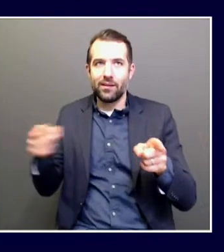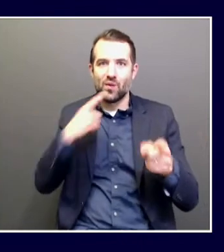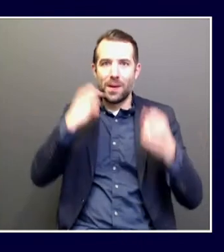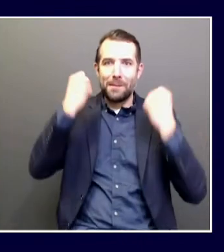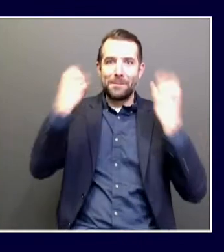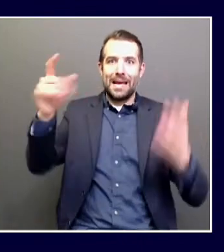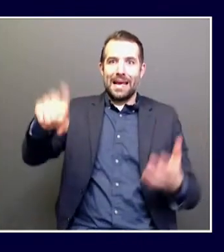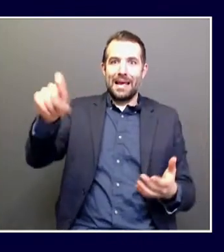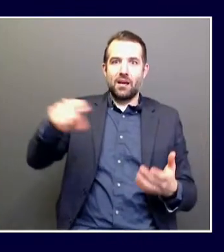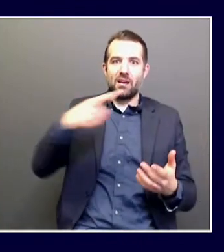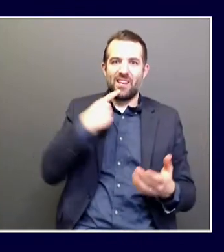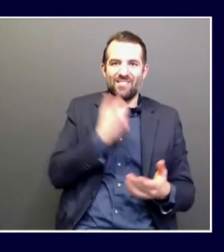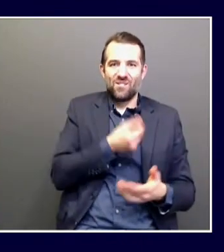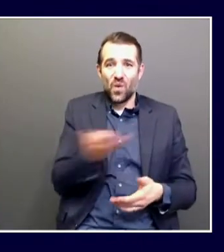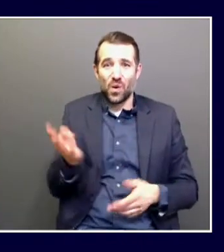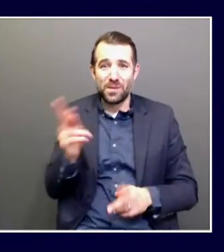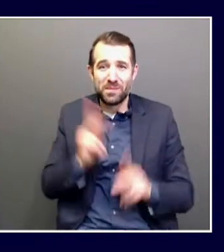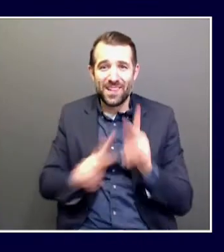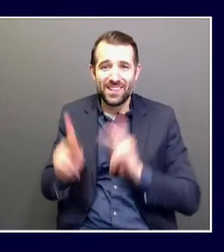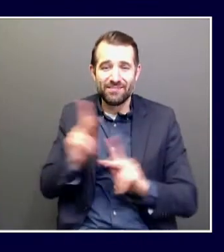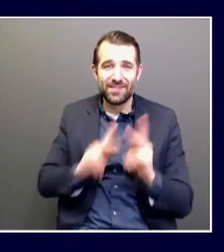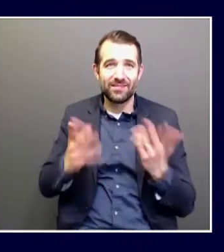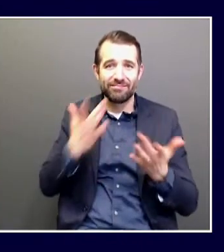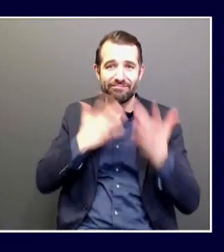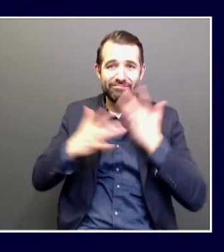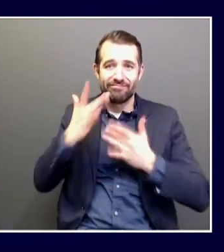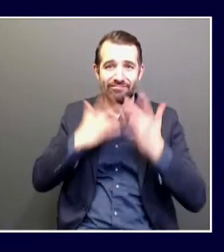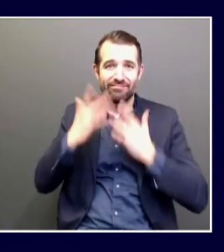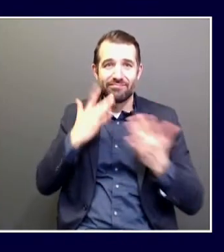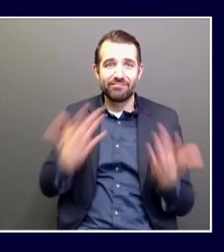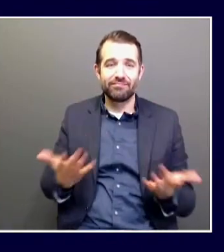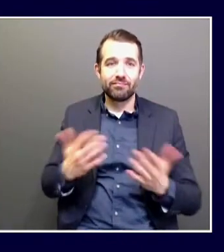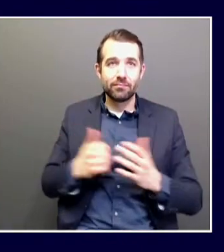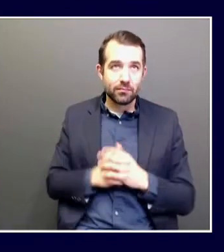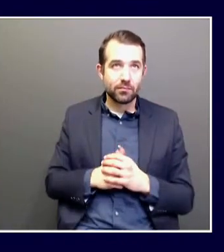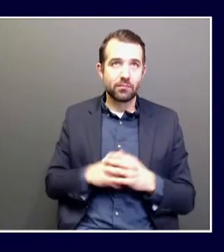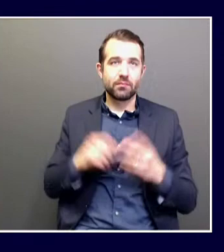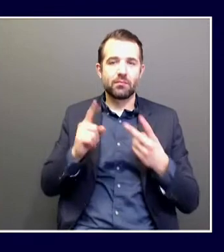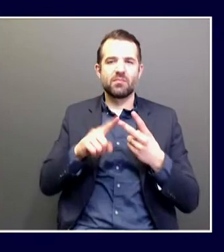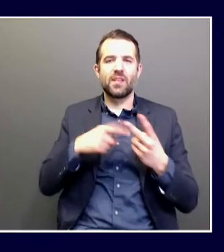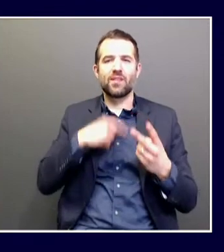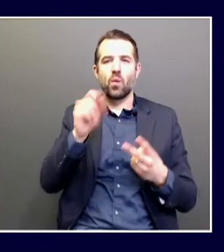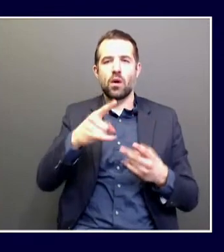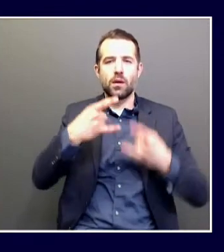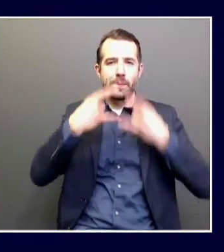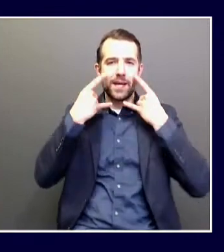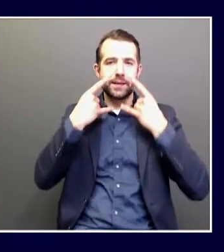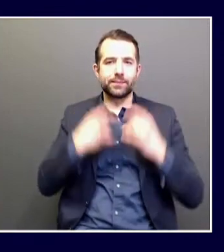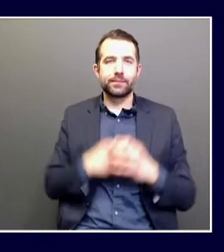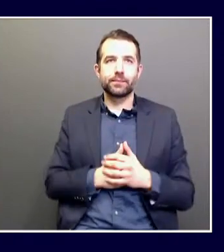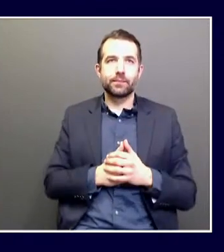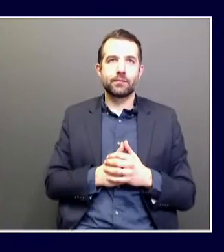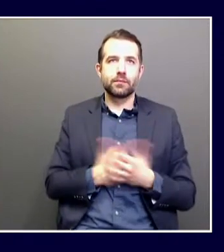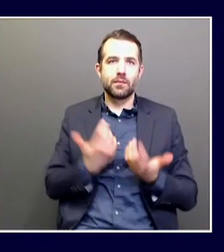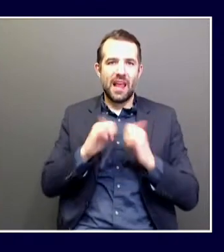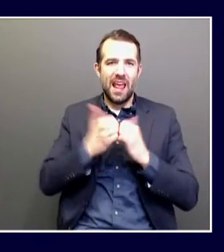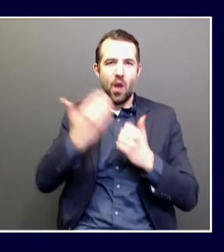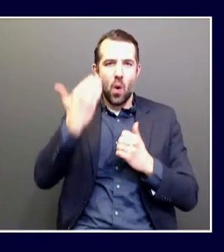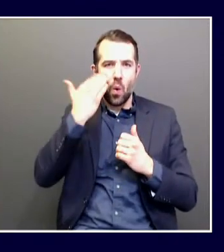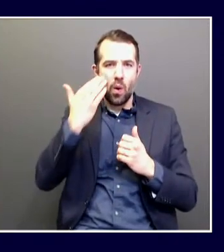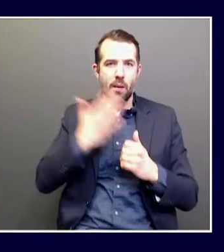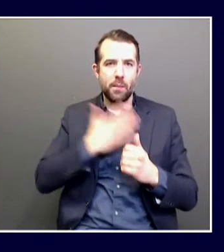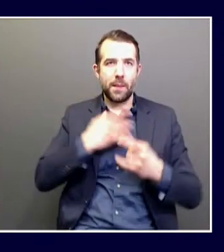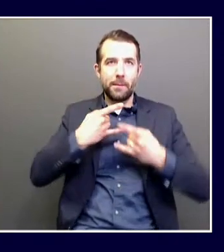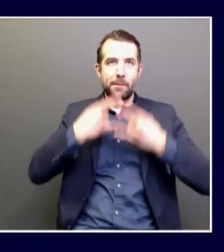question. On masking, is there kind of a trick to figure out if your mask is good enough? I've seen videos,